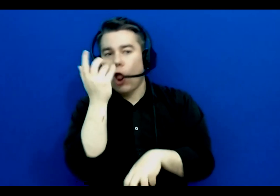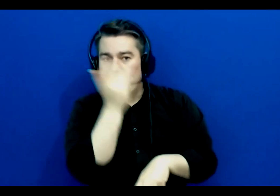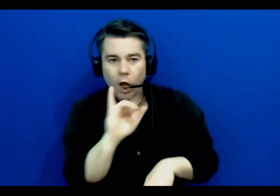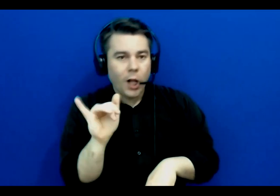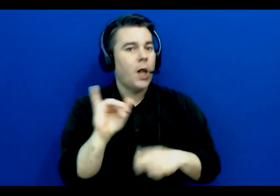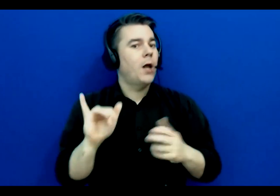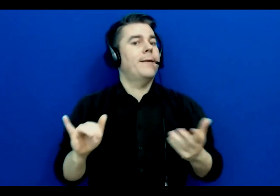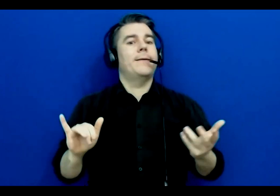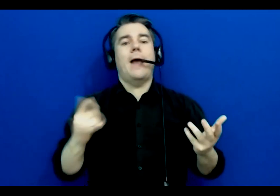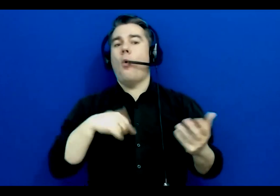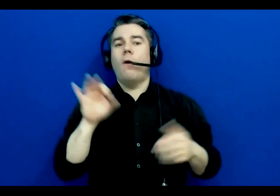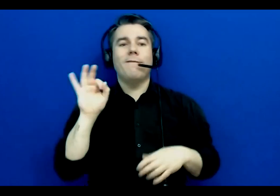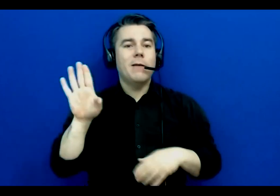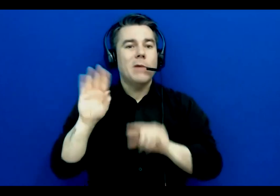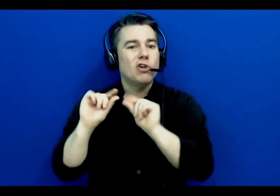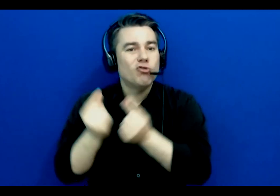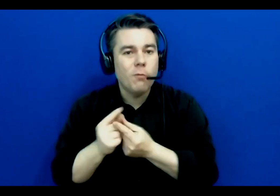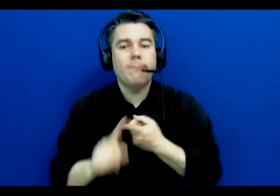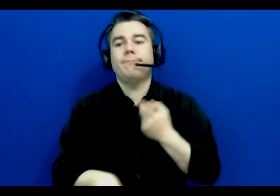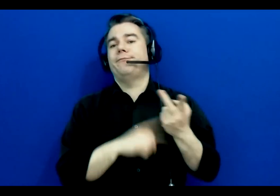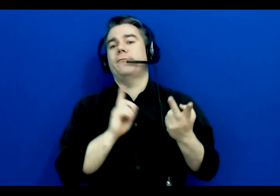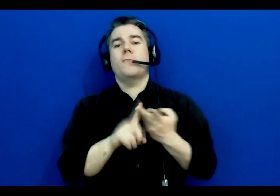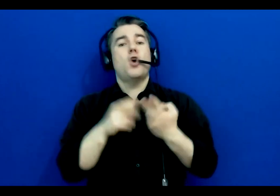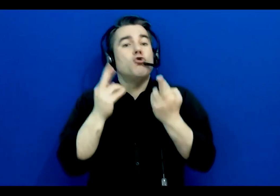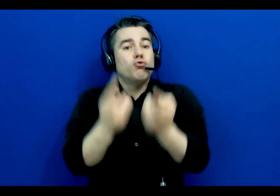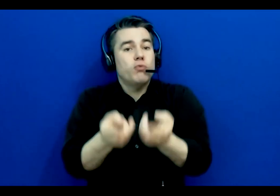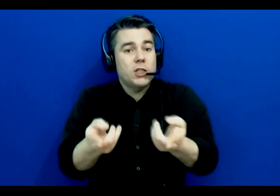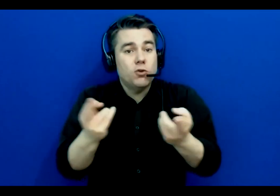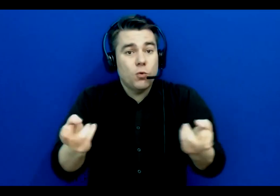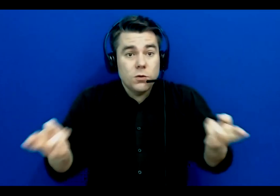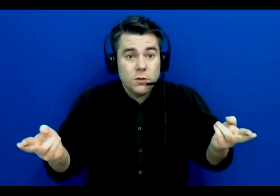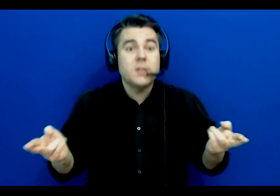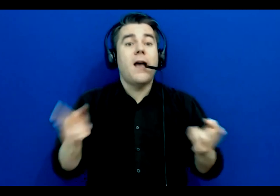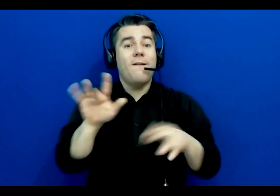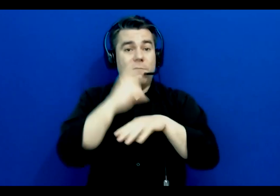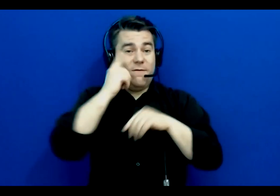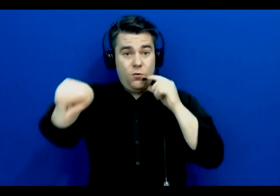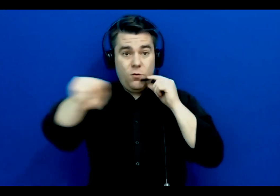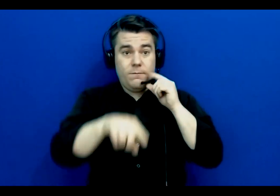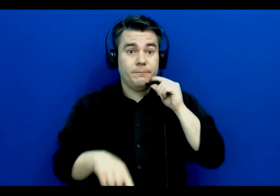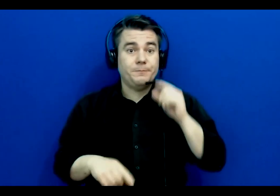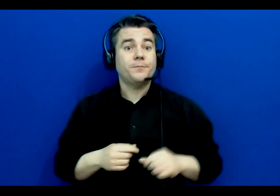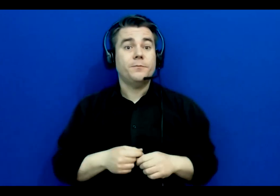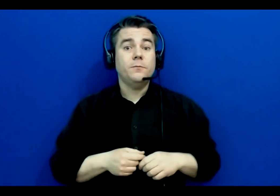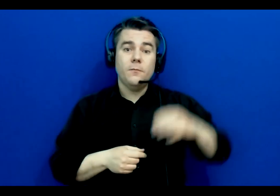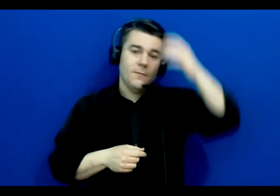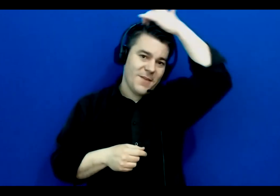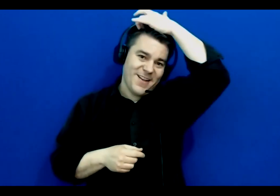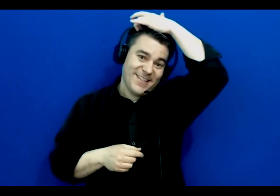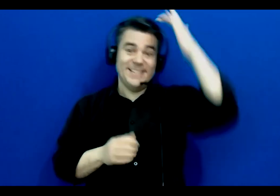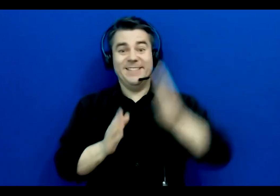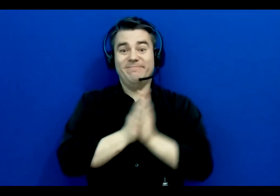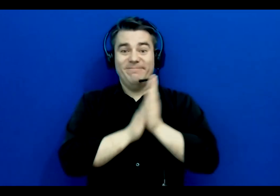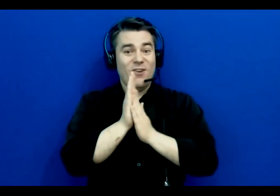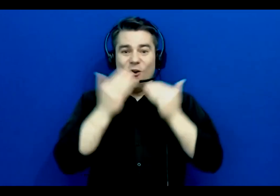of our Facebook group and of resources that are available to you. So let's go ahead and dive